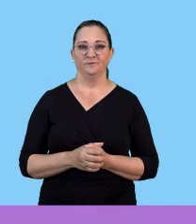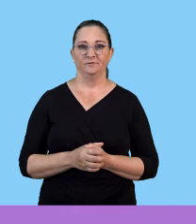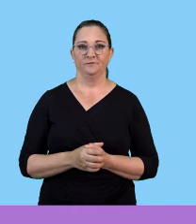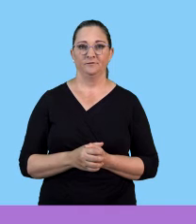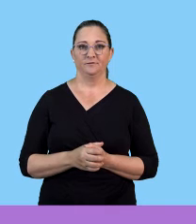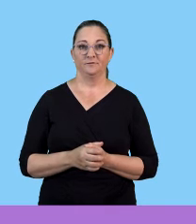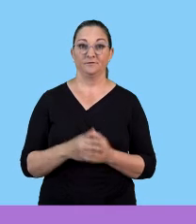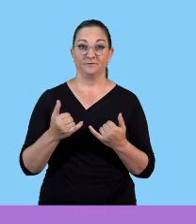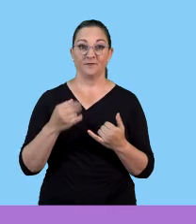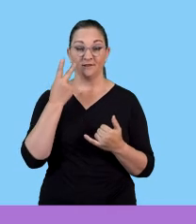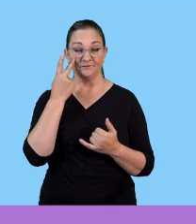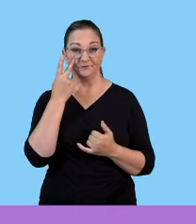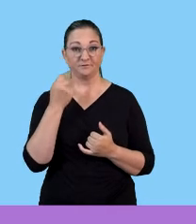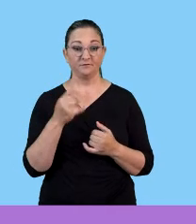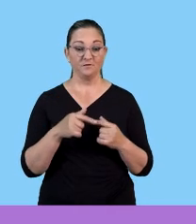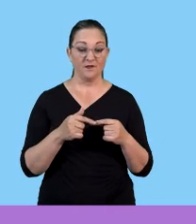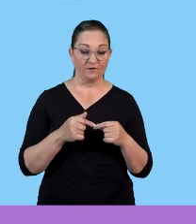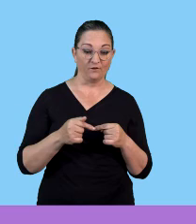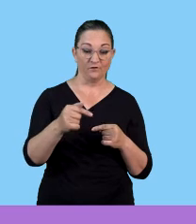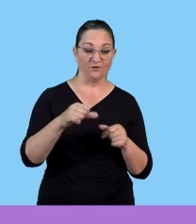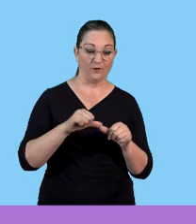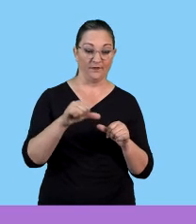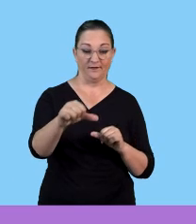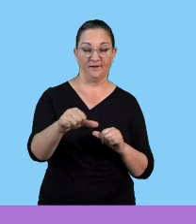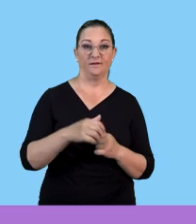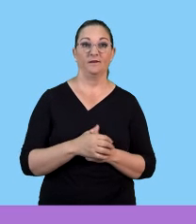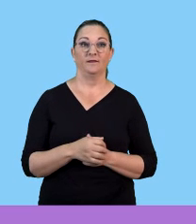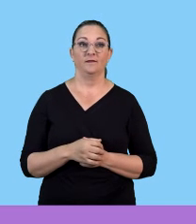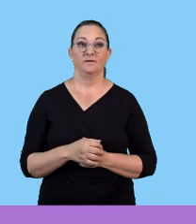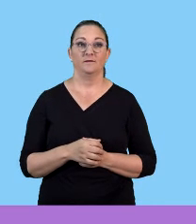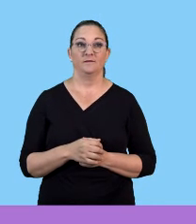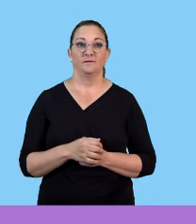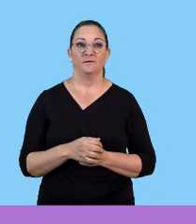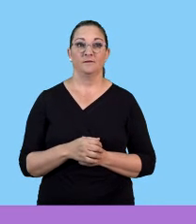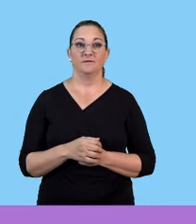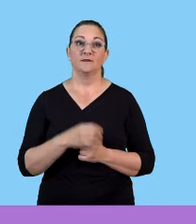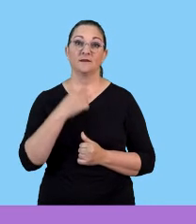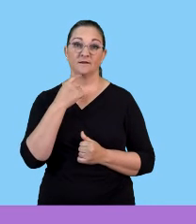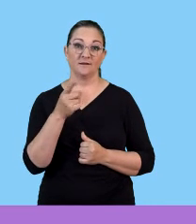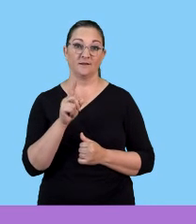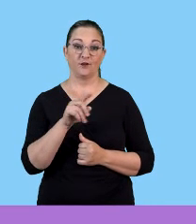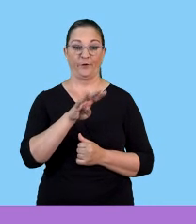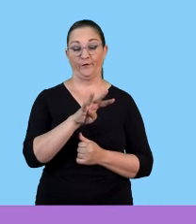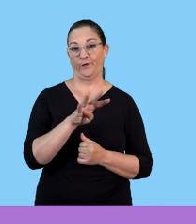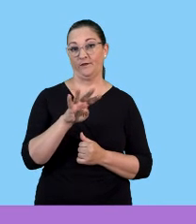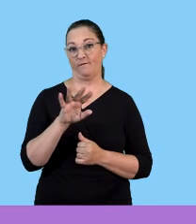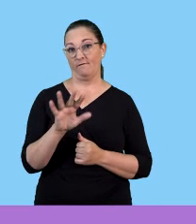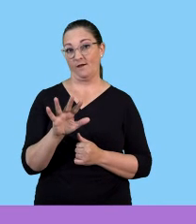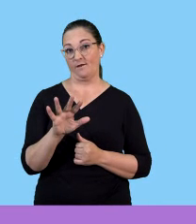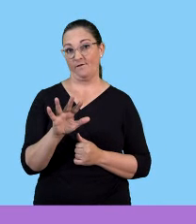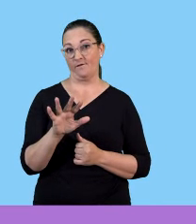very nice. So let's get stuck into that. For the length, all right, we're going to